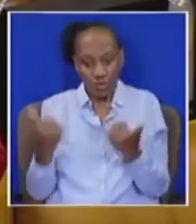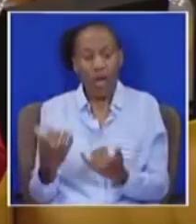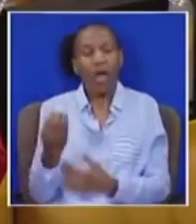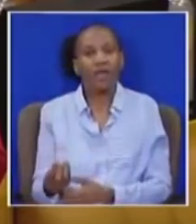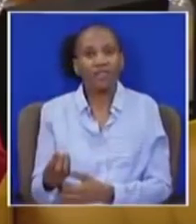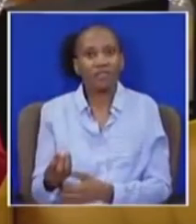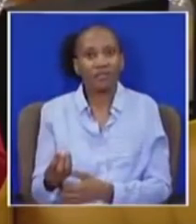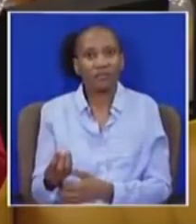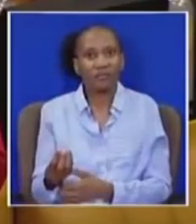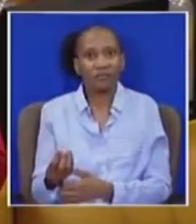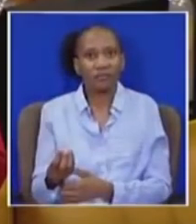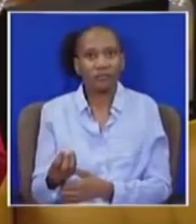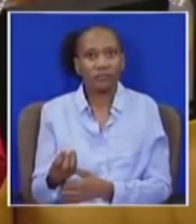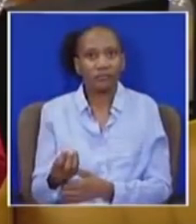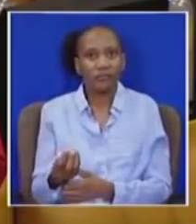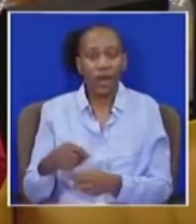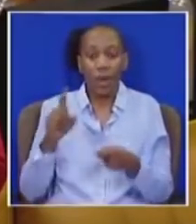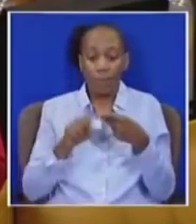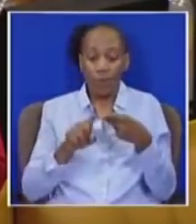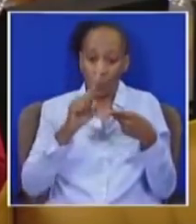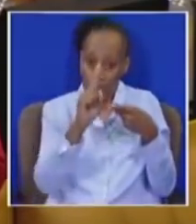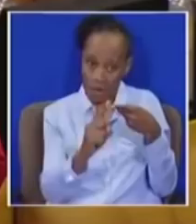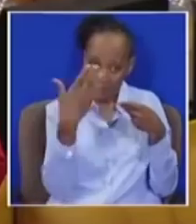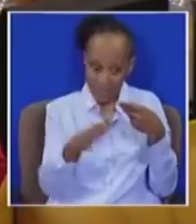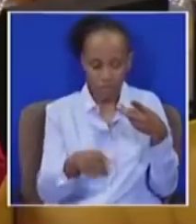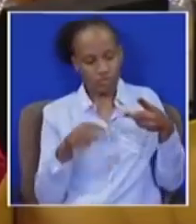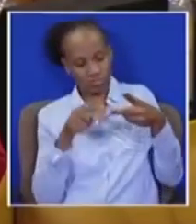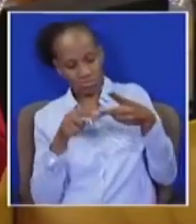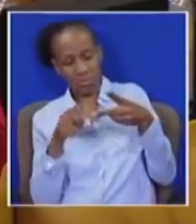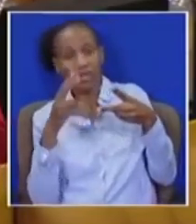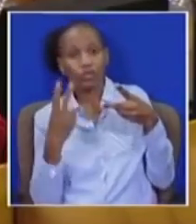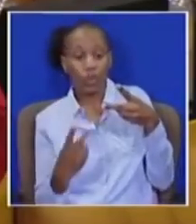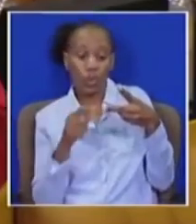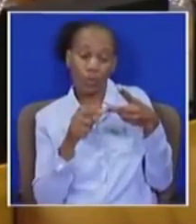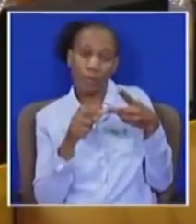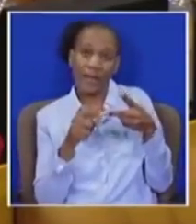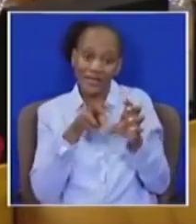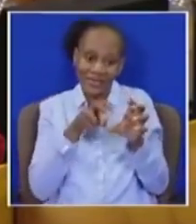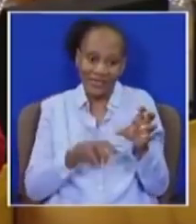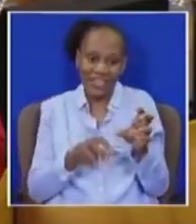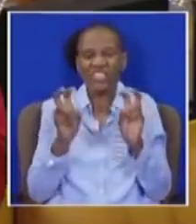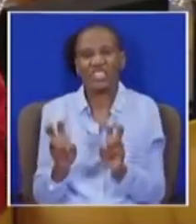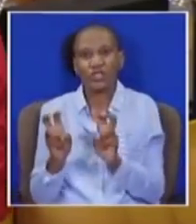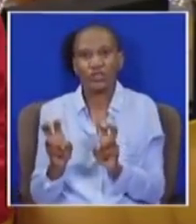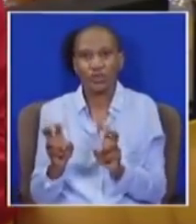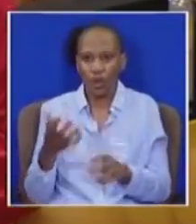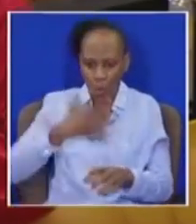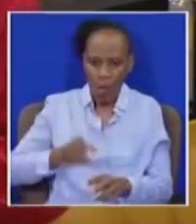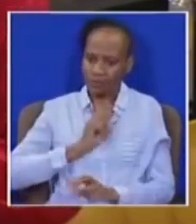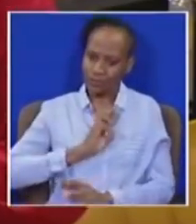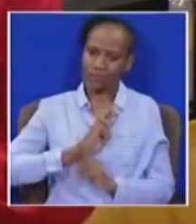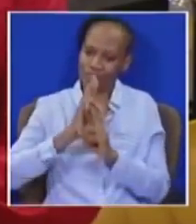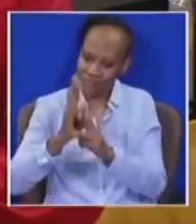is the second part of what we're going to deal with. Now we're dealing with the issue of the resignation. May we please be allowed to respond to that?